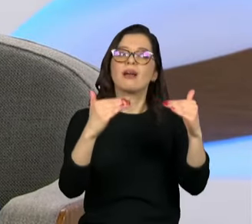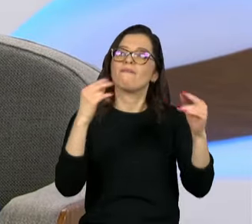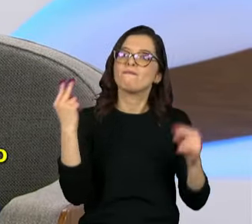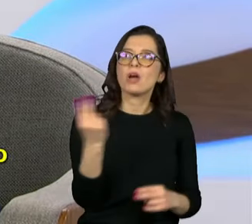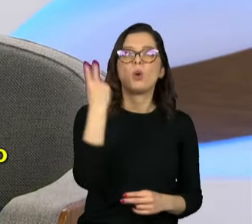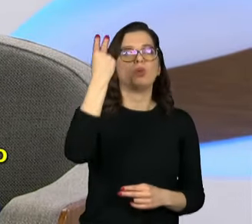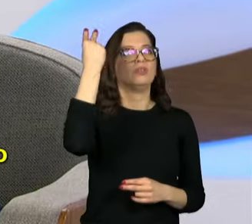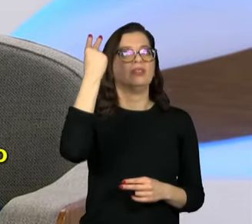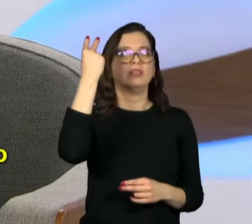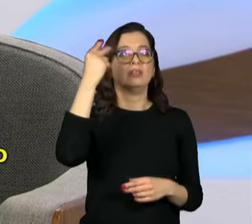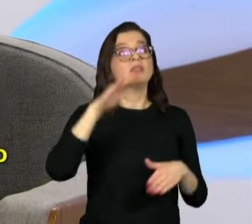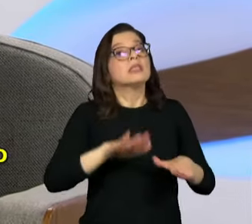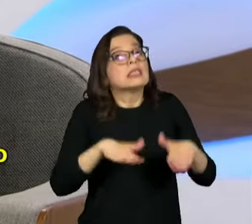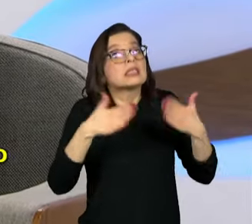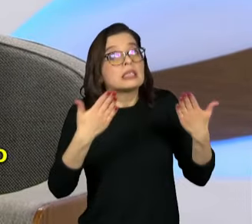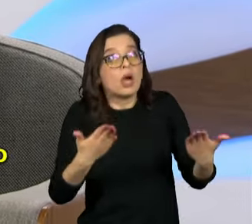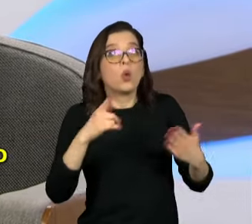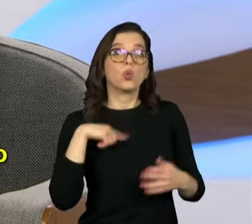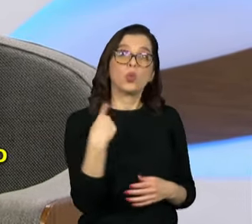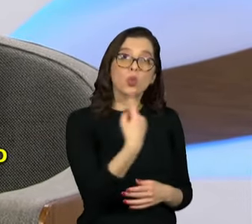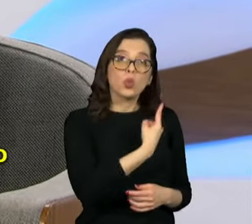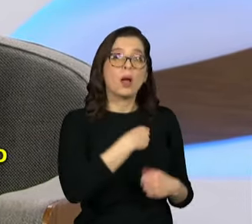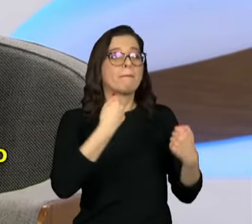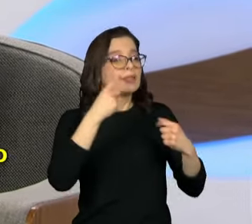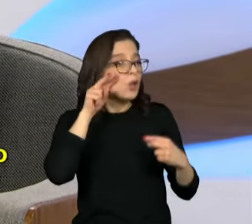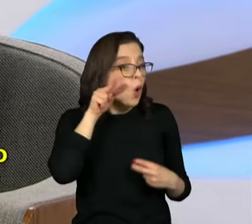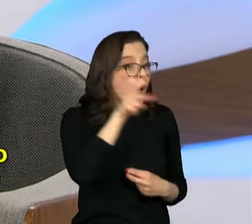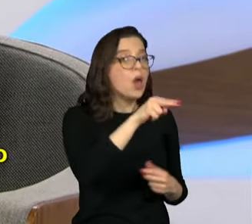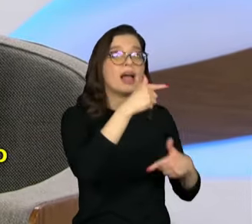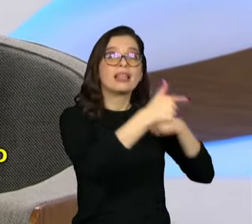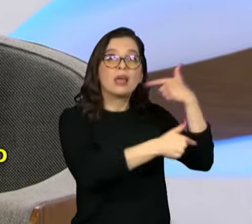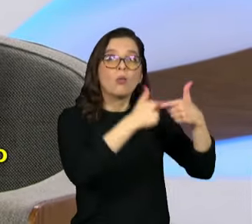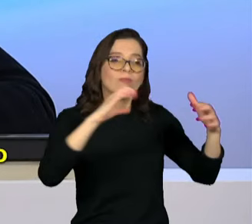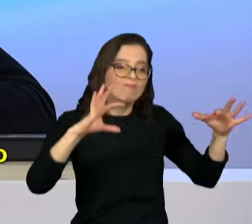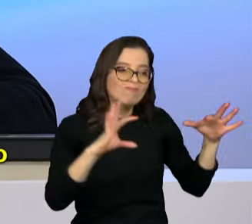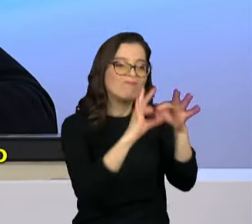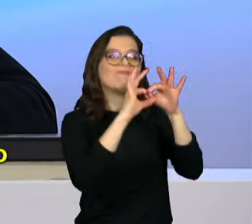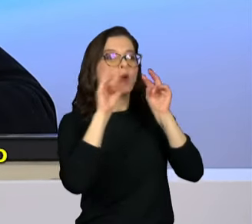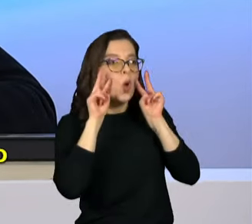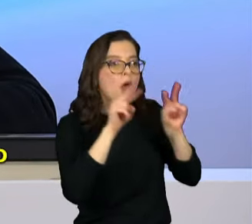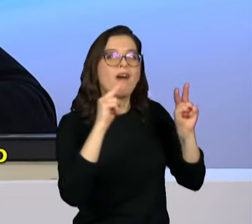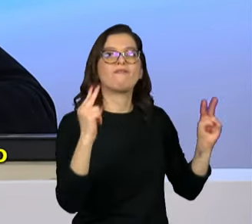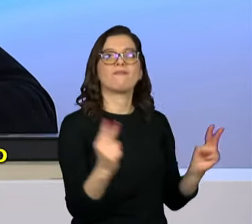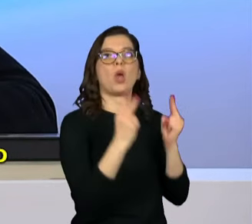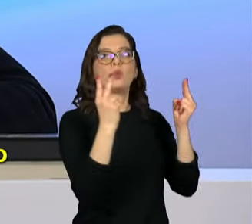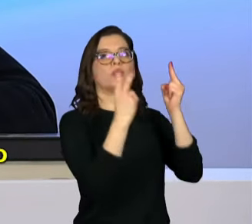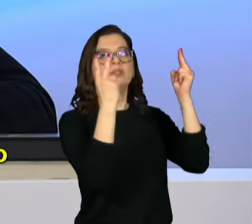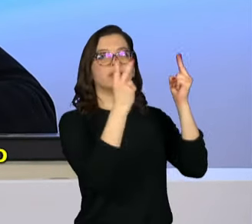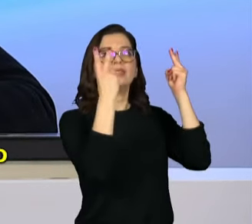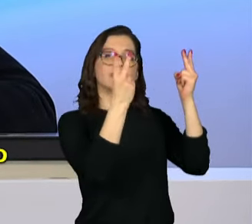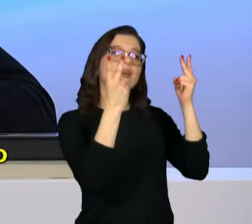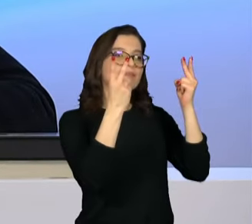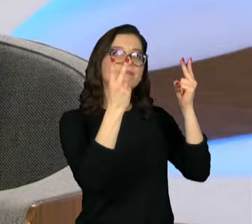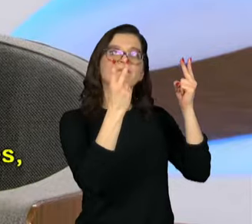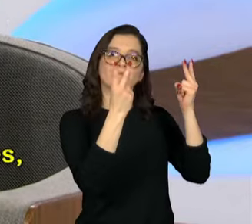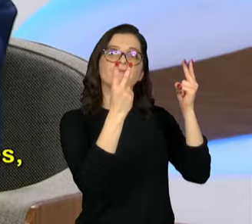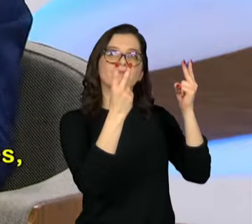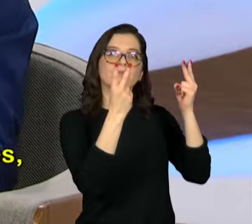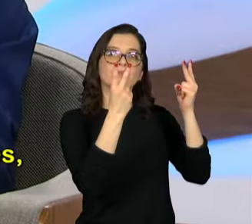dignity. So I think we need to connect work and